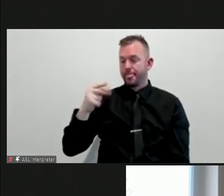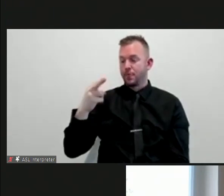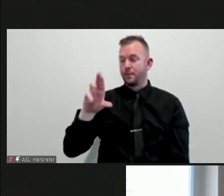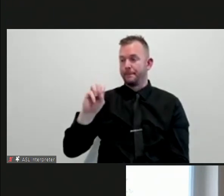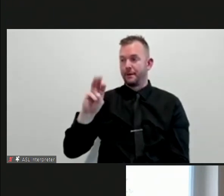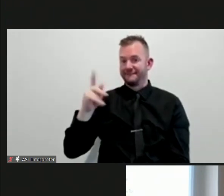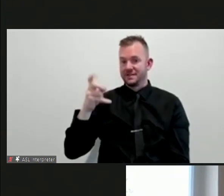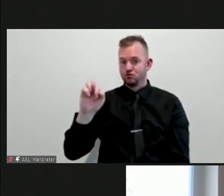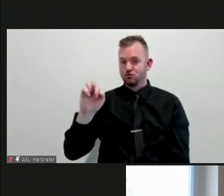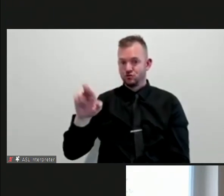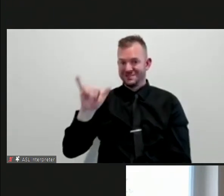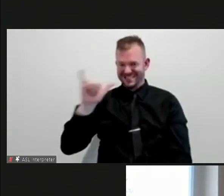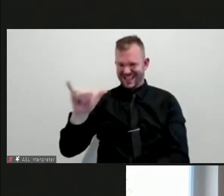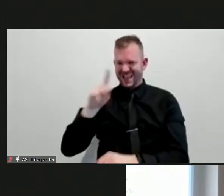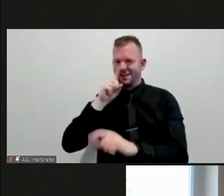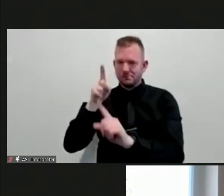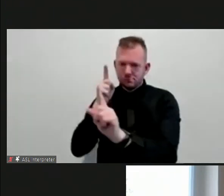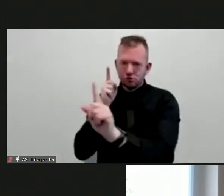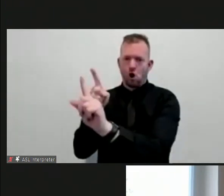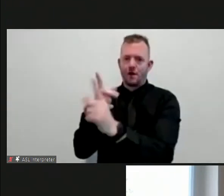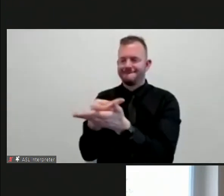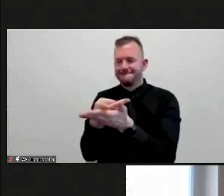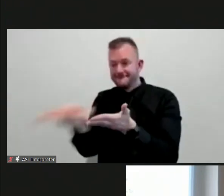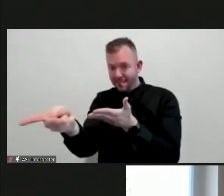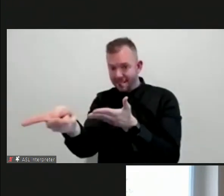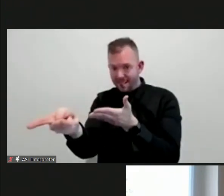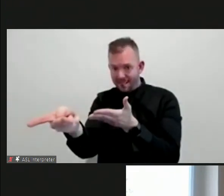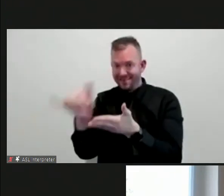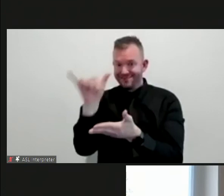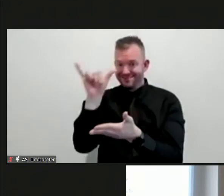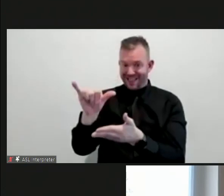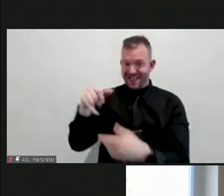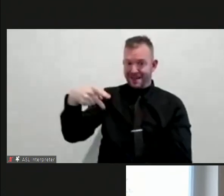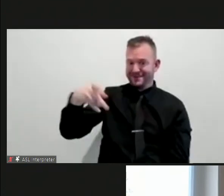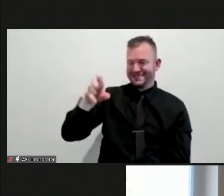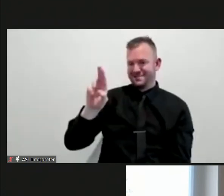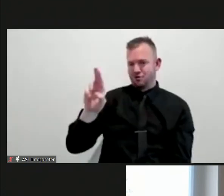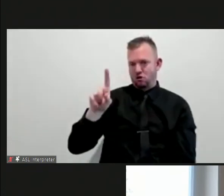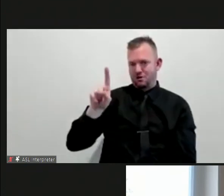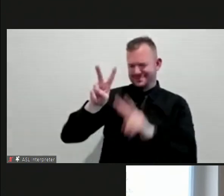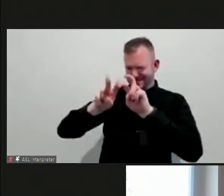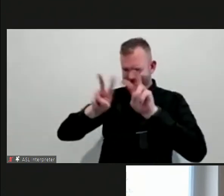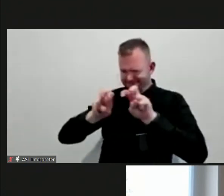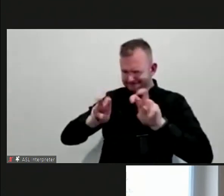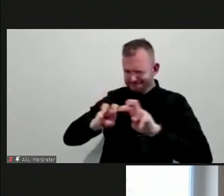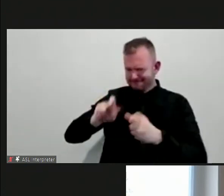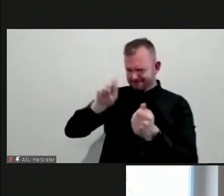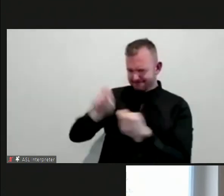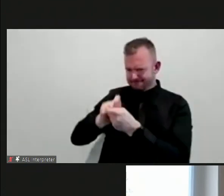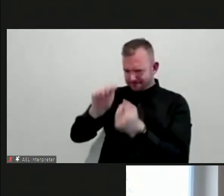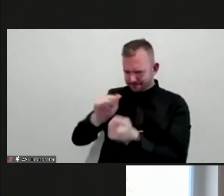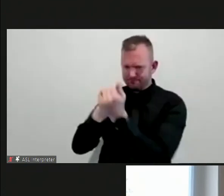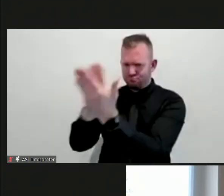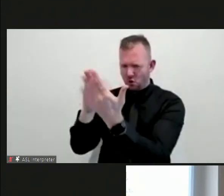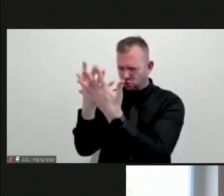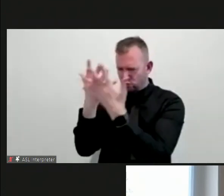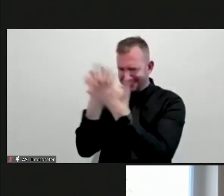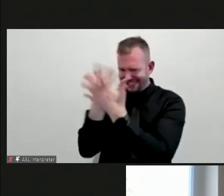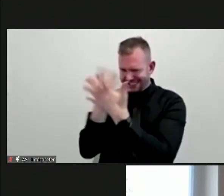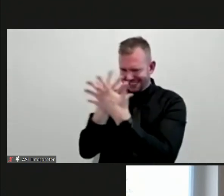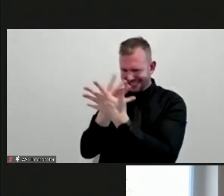profile. So the PCR result looks a specific way. And so it helps us sort of screen for specimens that might